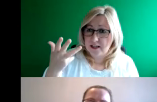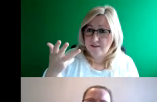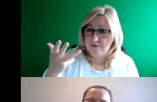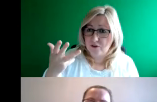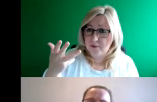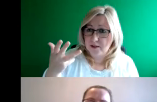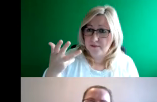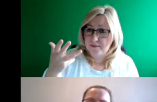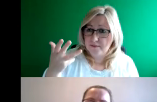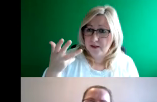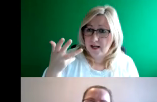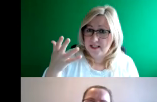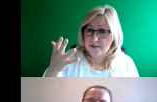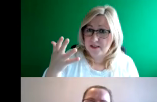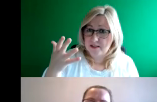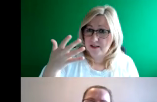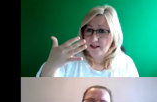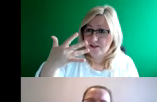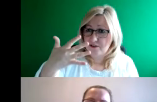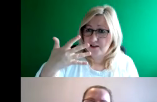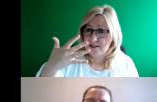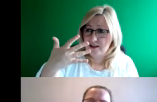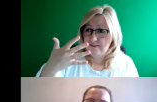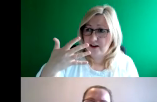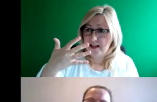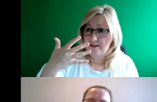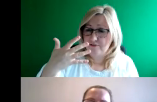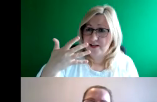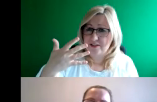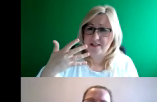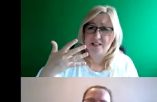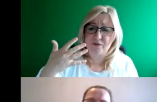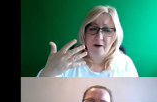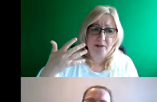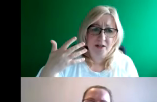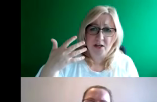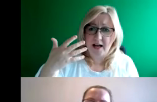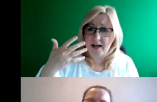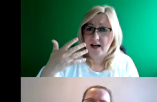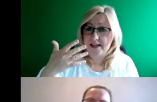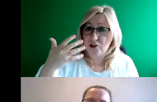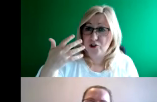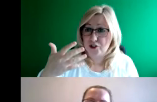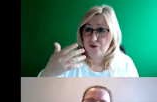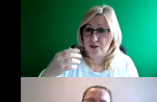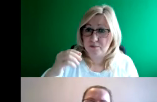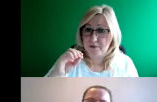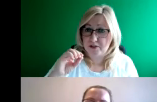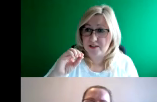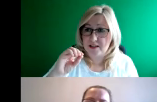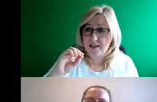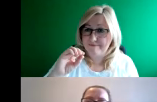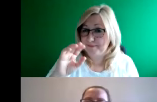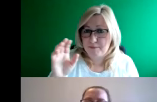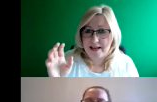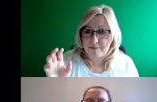consultative, informal, and intimate. Yeah, so you've got 5 registers. This is from a guy called Jews who